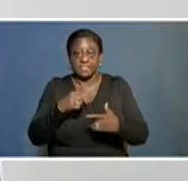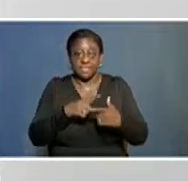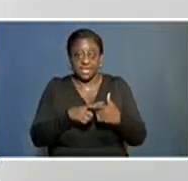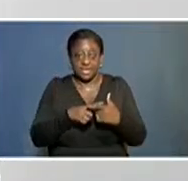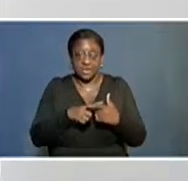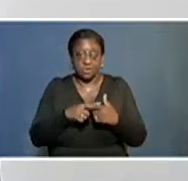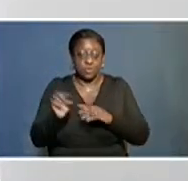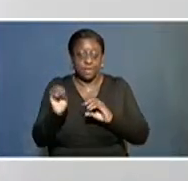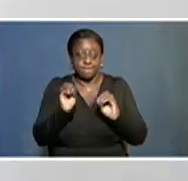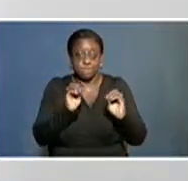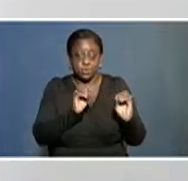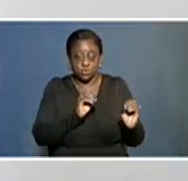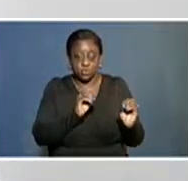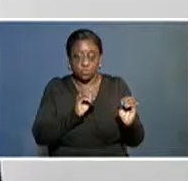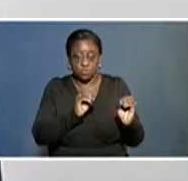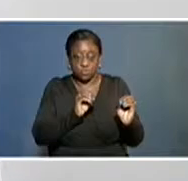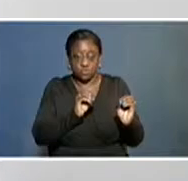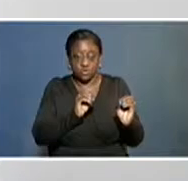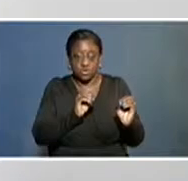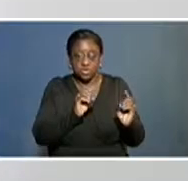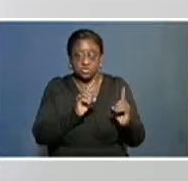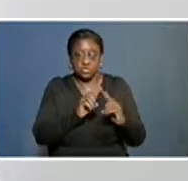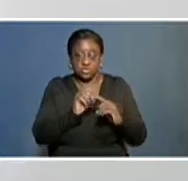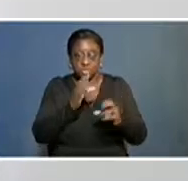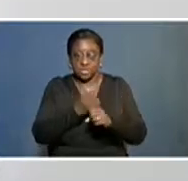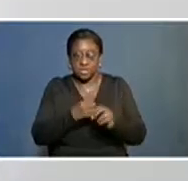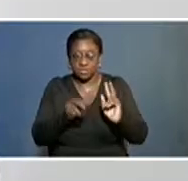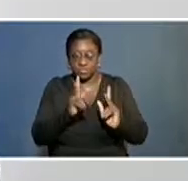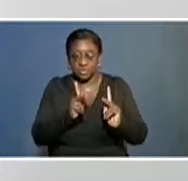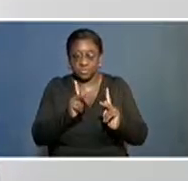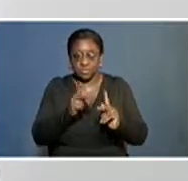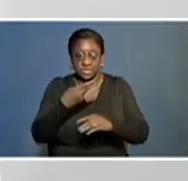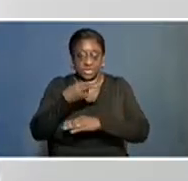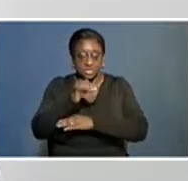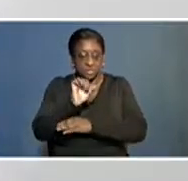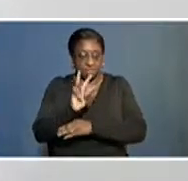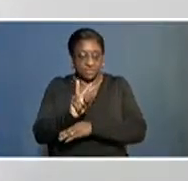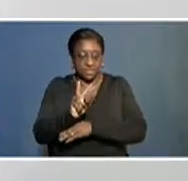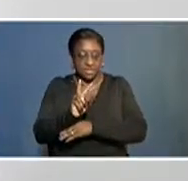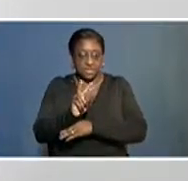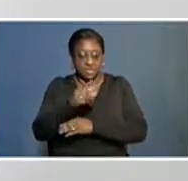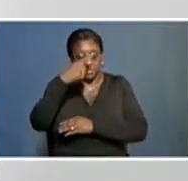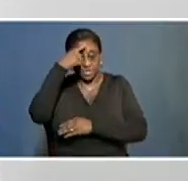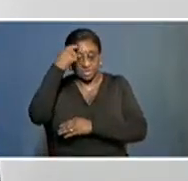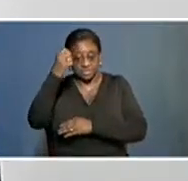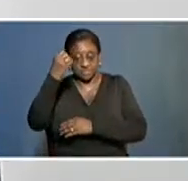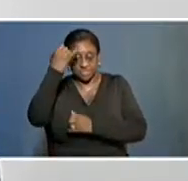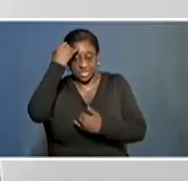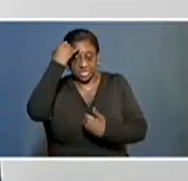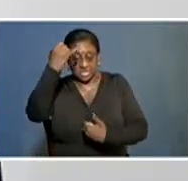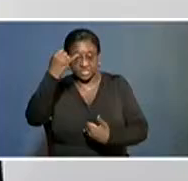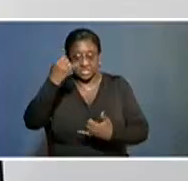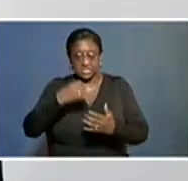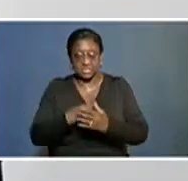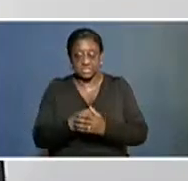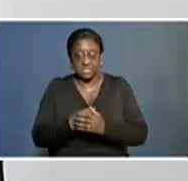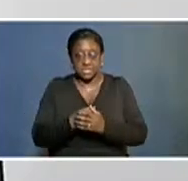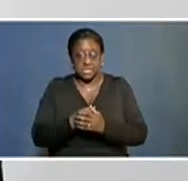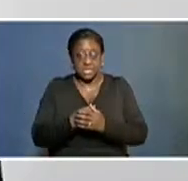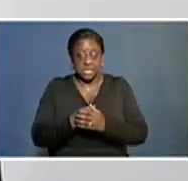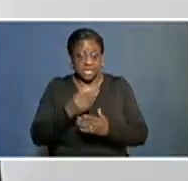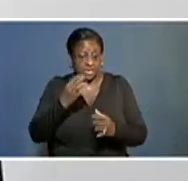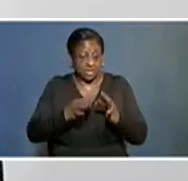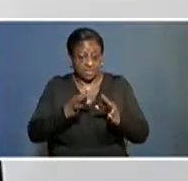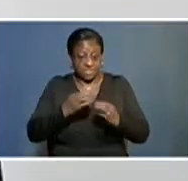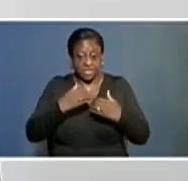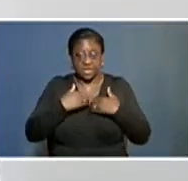and we moved to treating all persons with HIV infection, regardless of their illness stage or whether they were